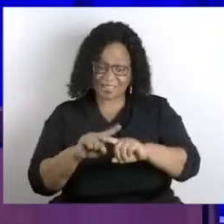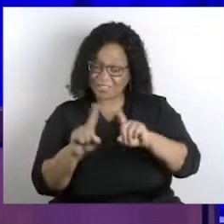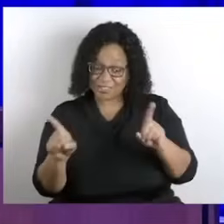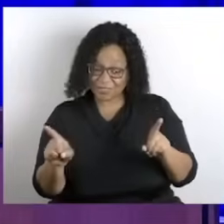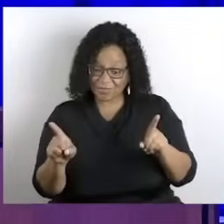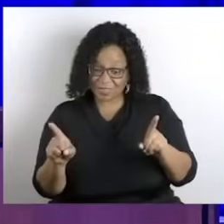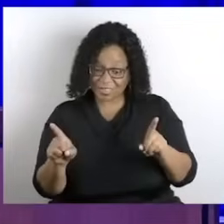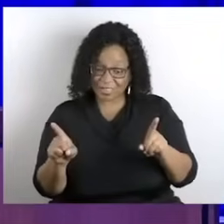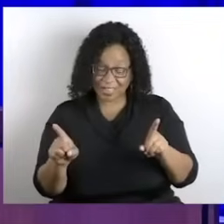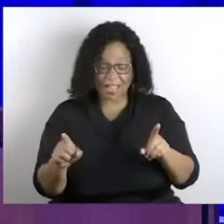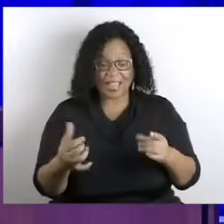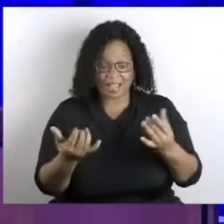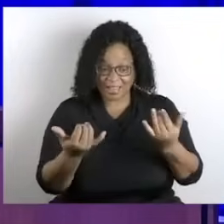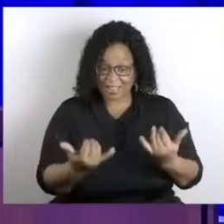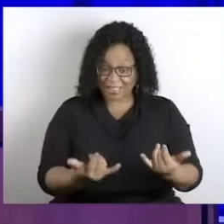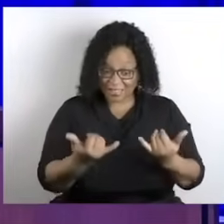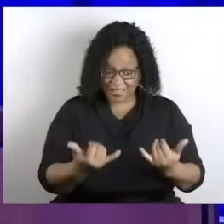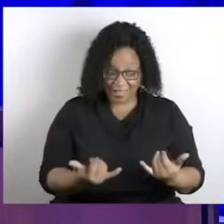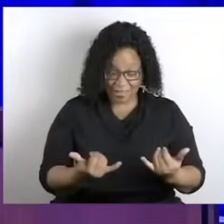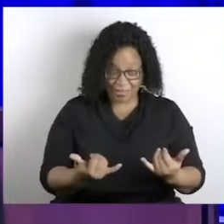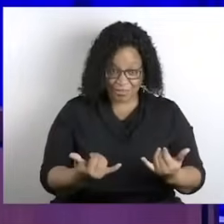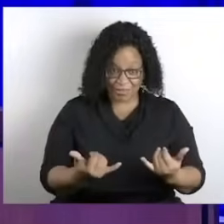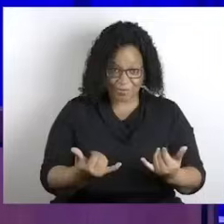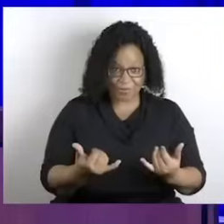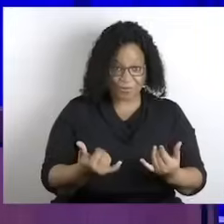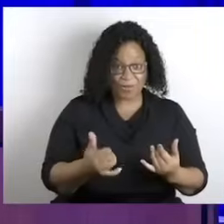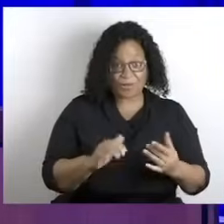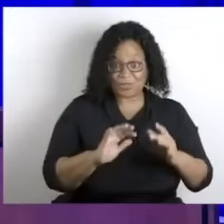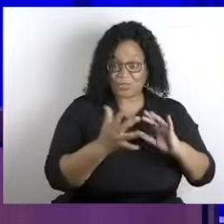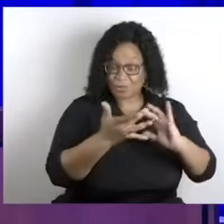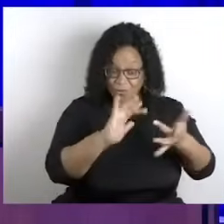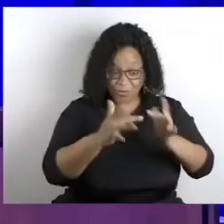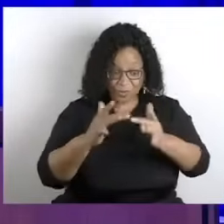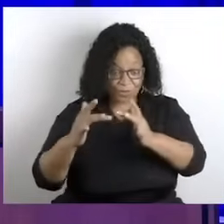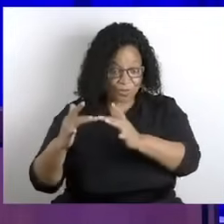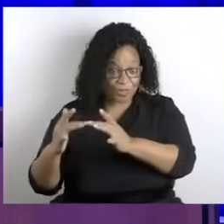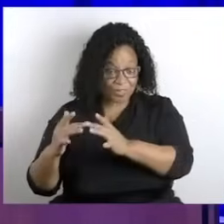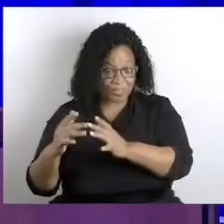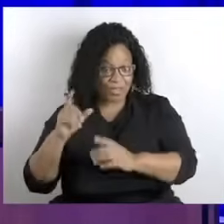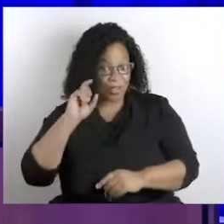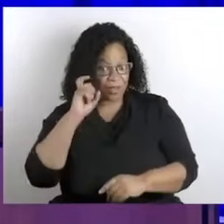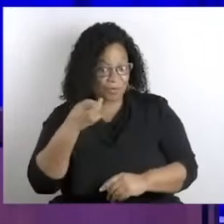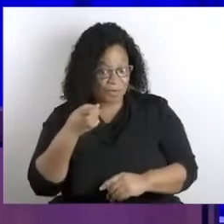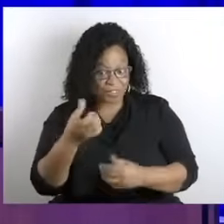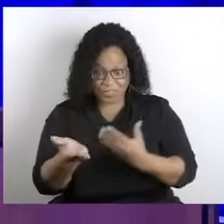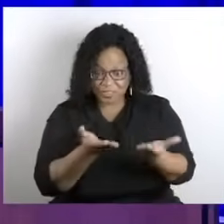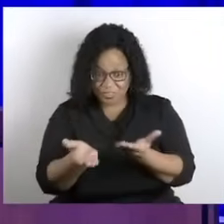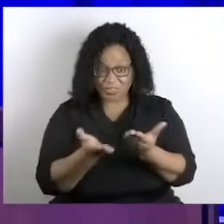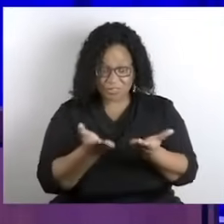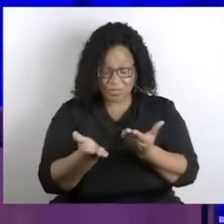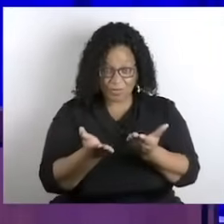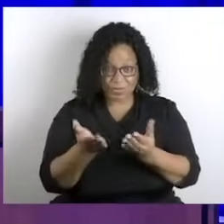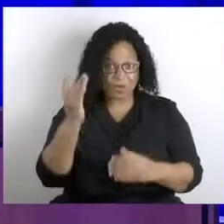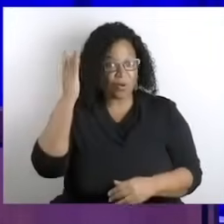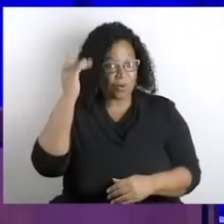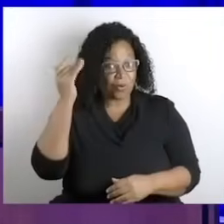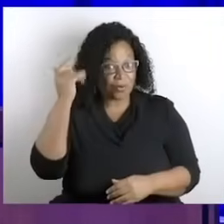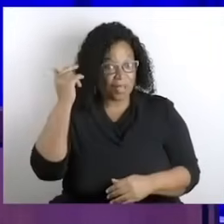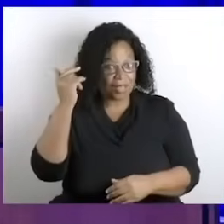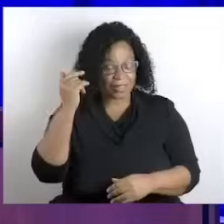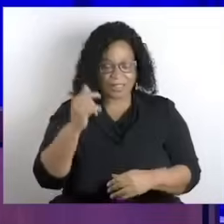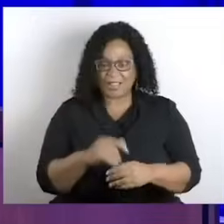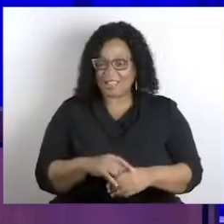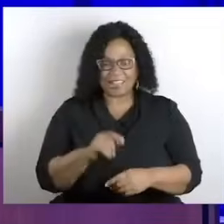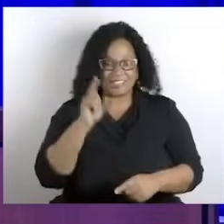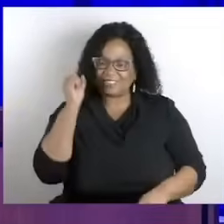around the world right now, watching me via this worship service video. radio because you can't get to the